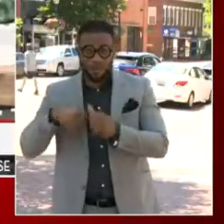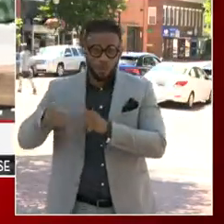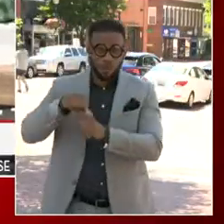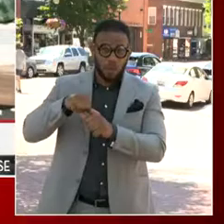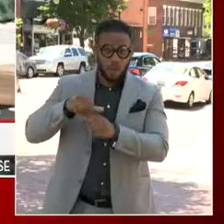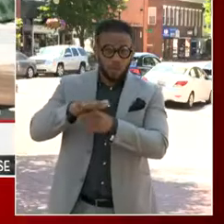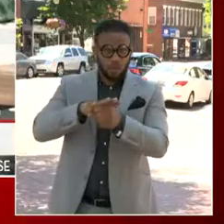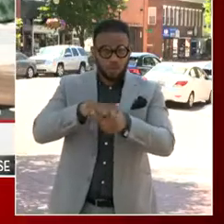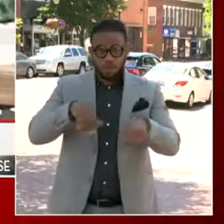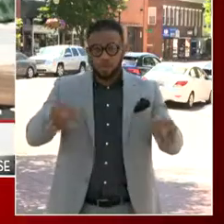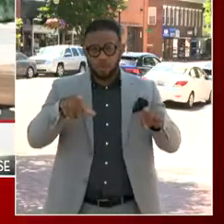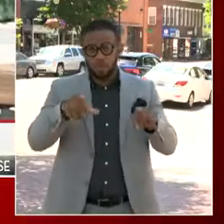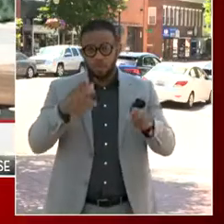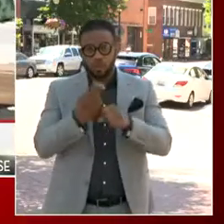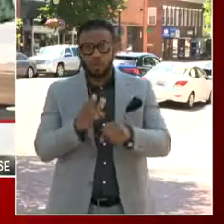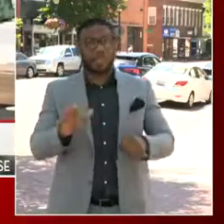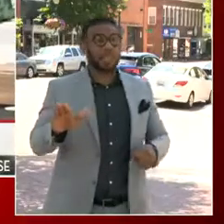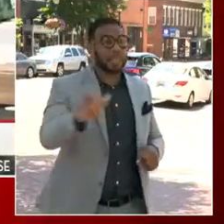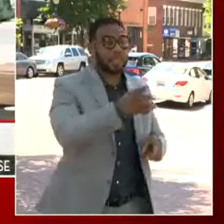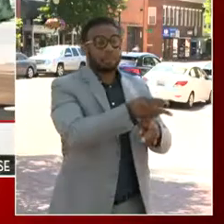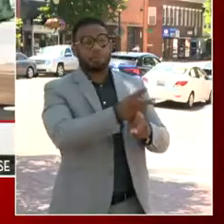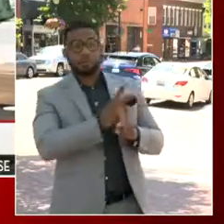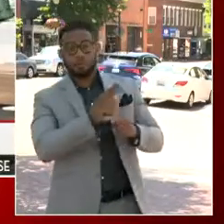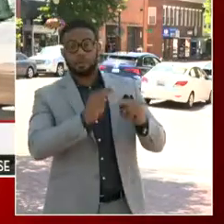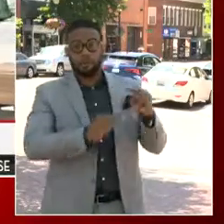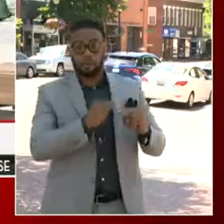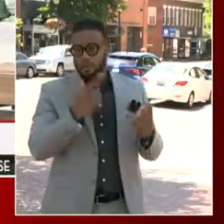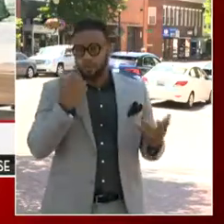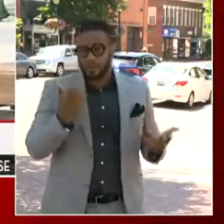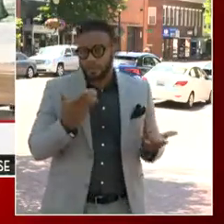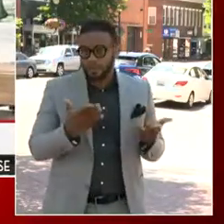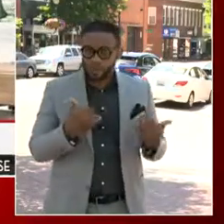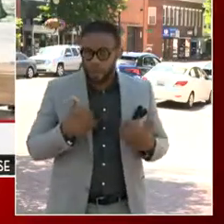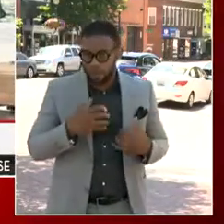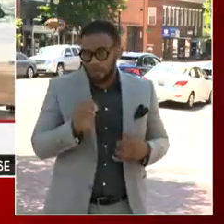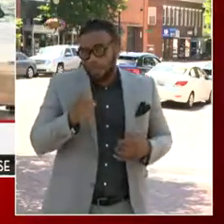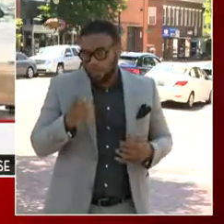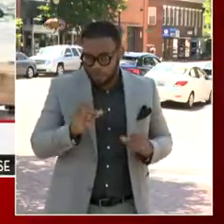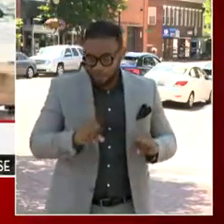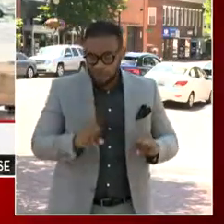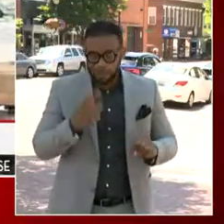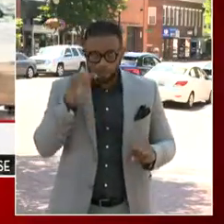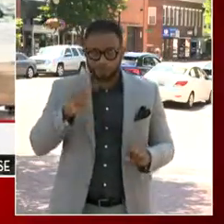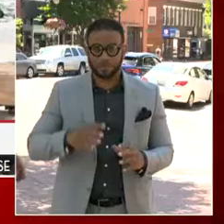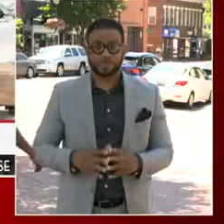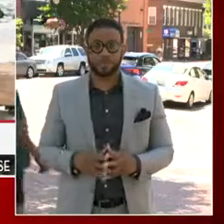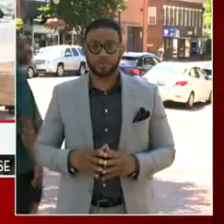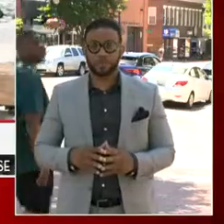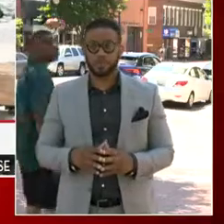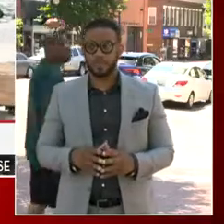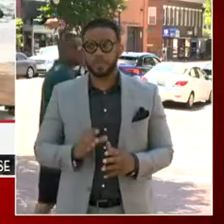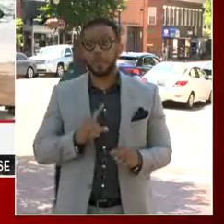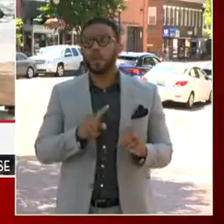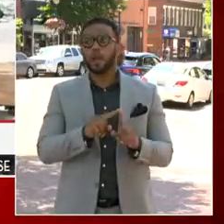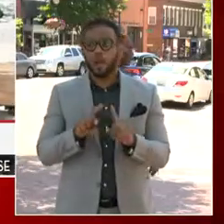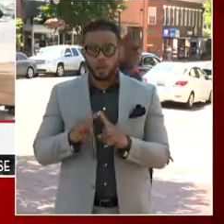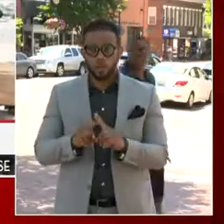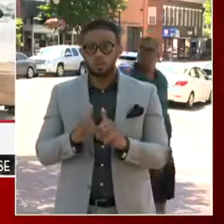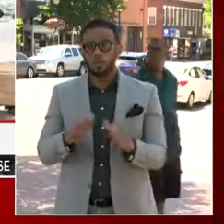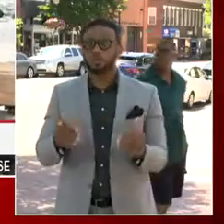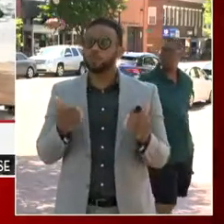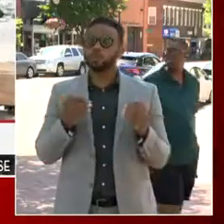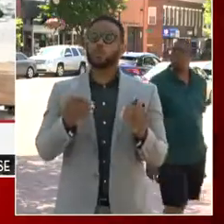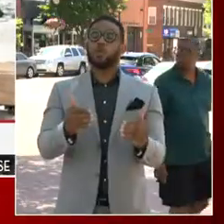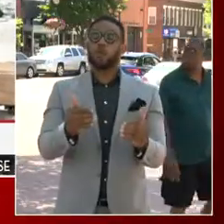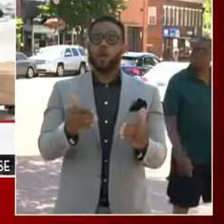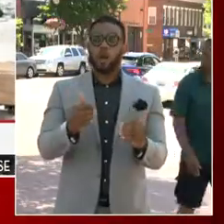surrounding jurisdictions to use their composting facility because they probably have extra capacity for us. But we're also moving